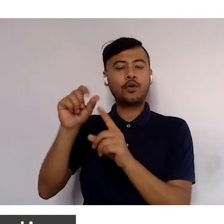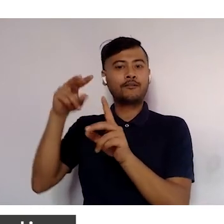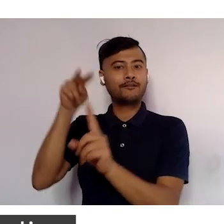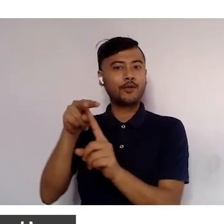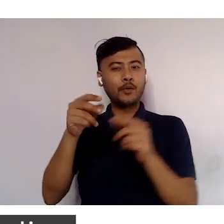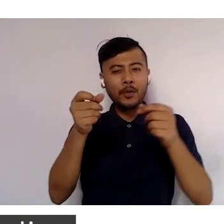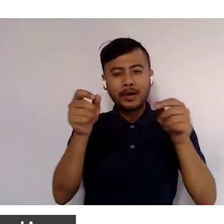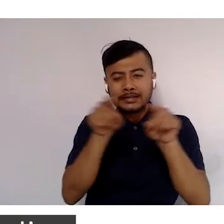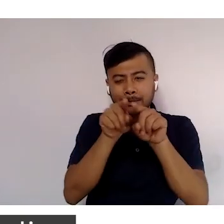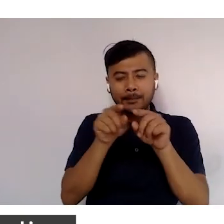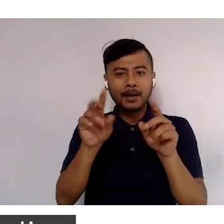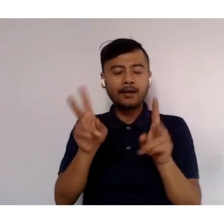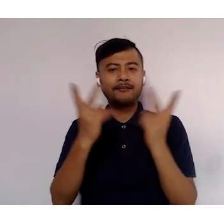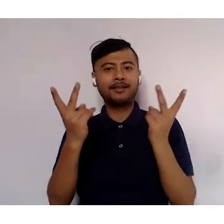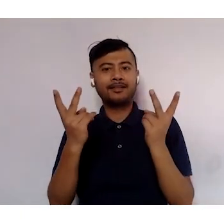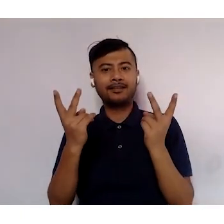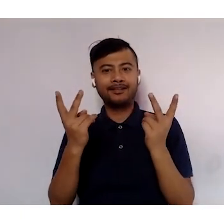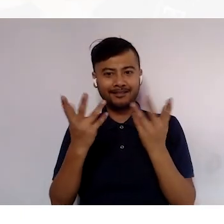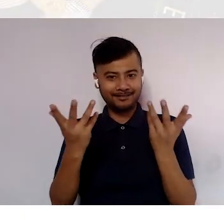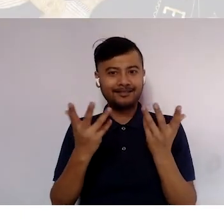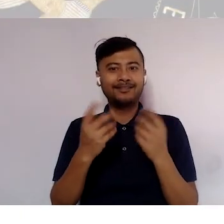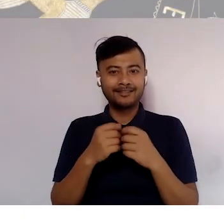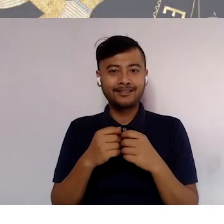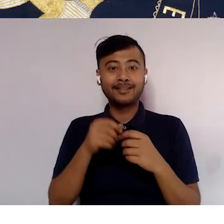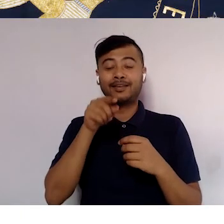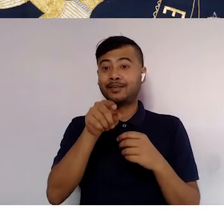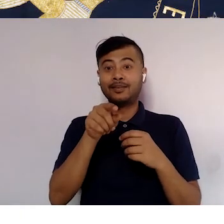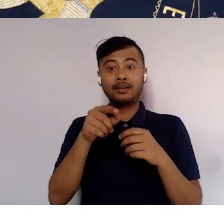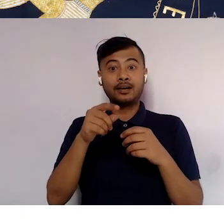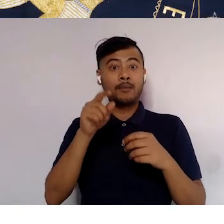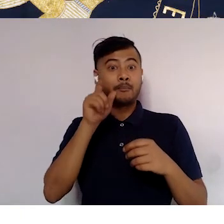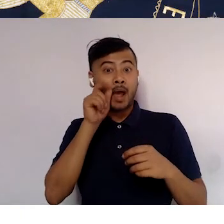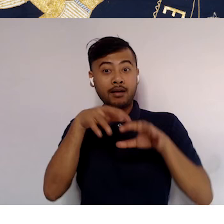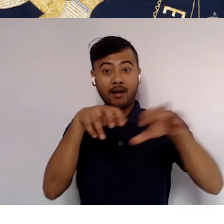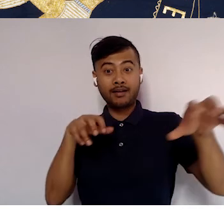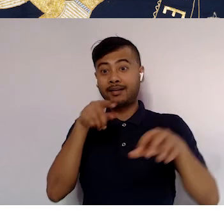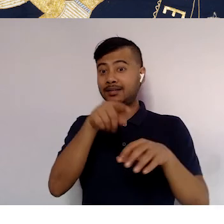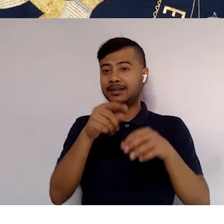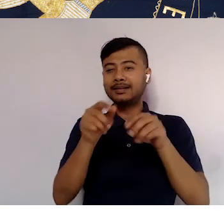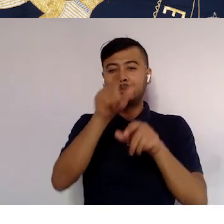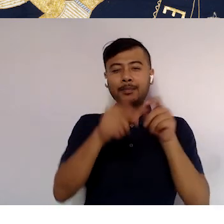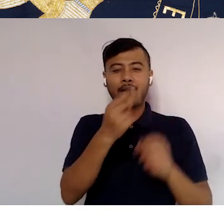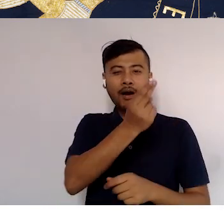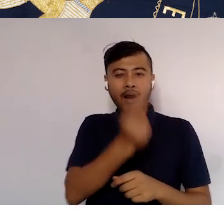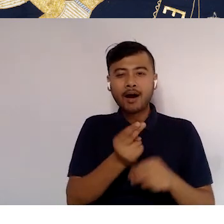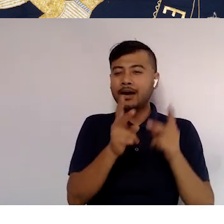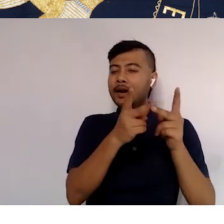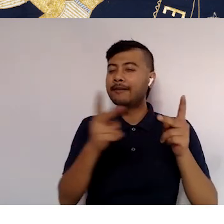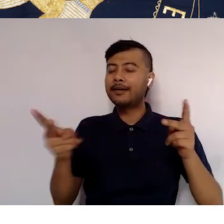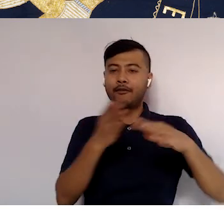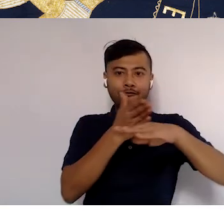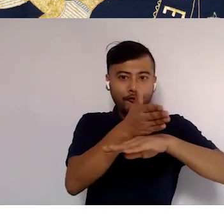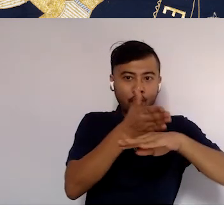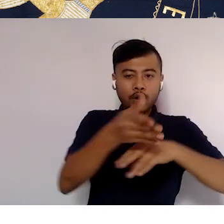the cartoonish beast mauling the prostrate figure has inspired artists, writers and sculptors ever since. The